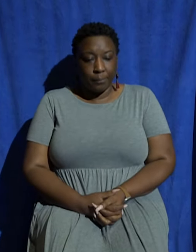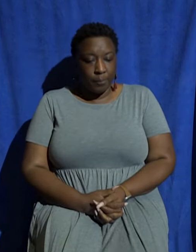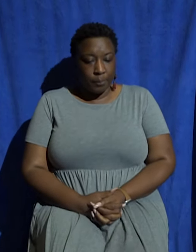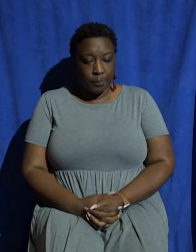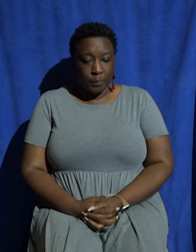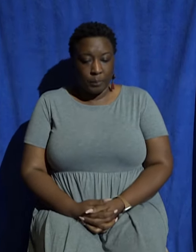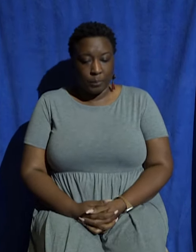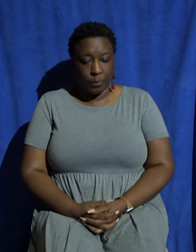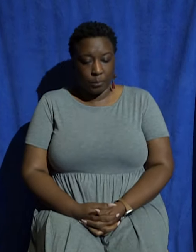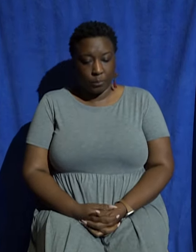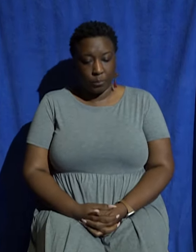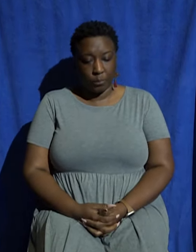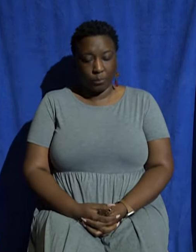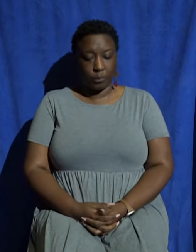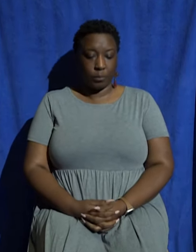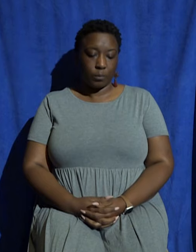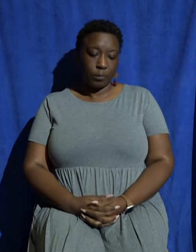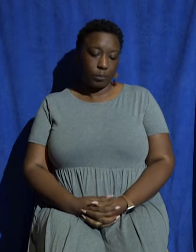Thank you.